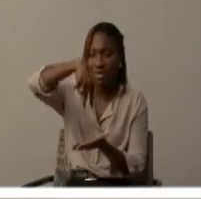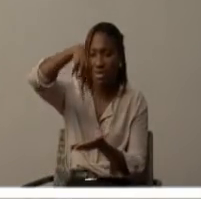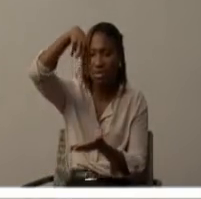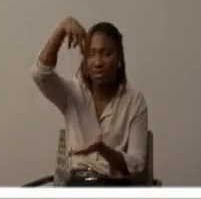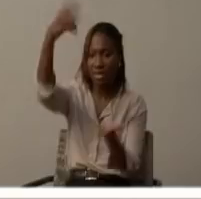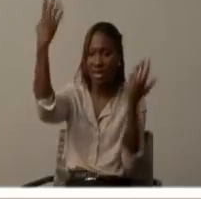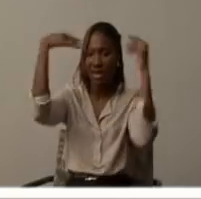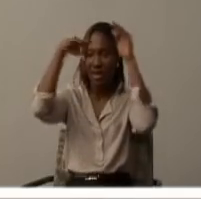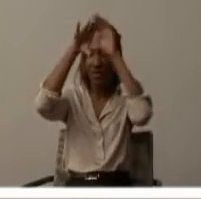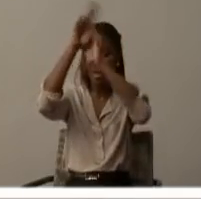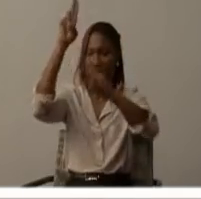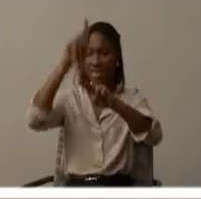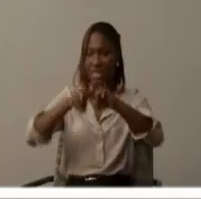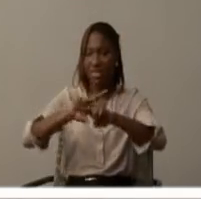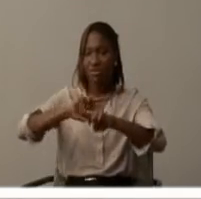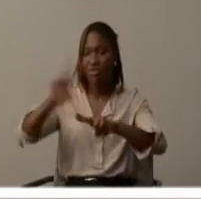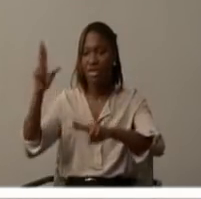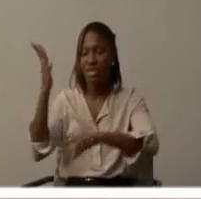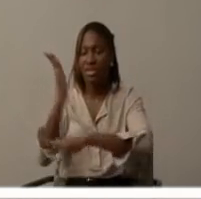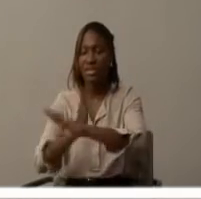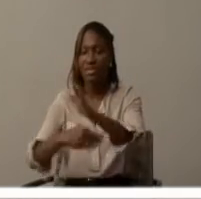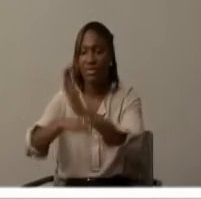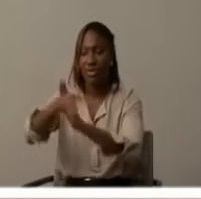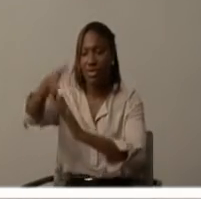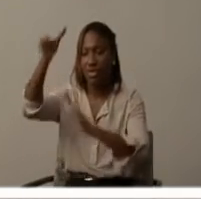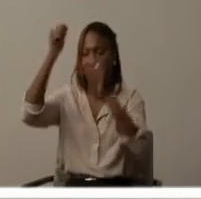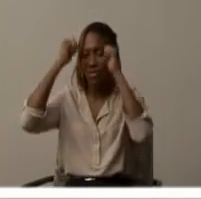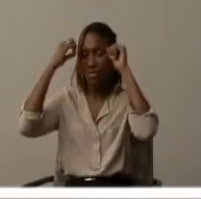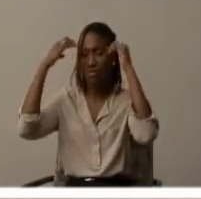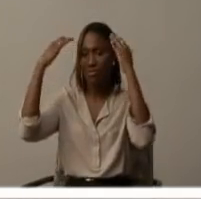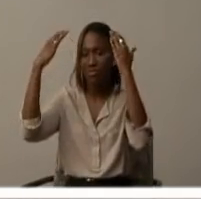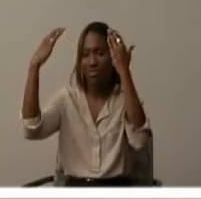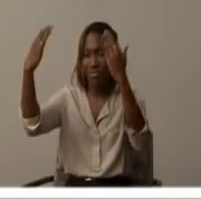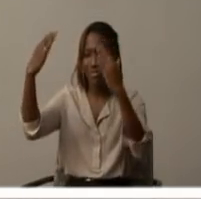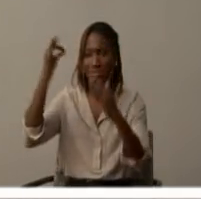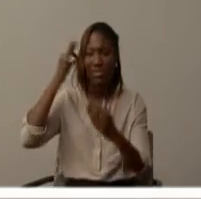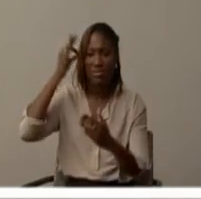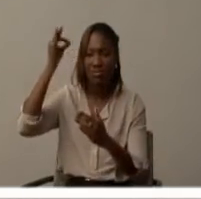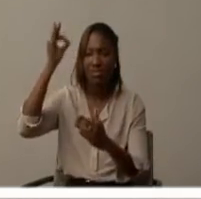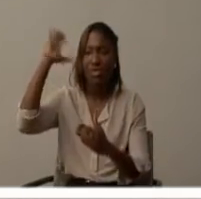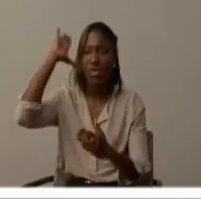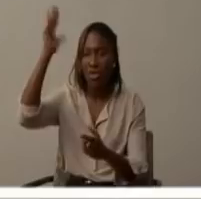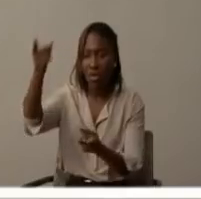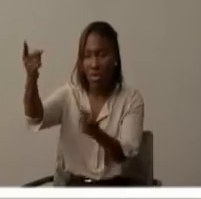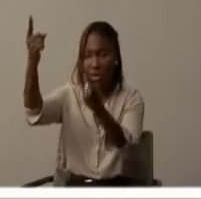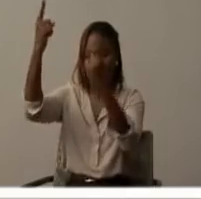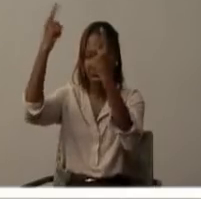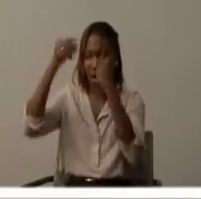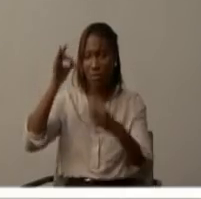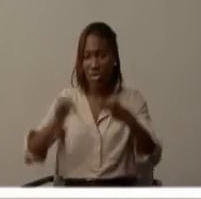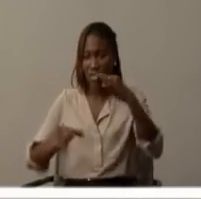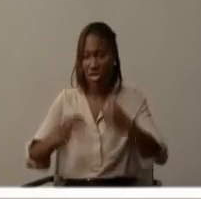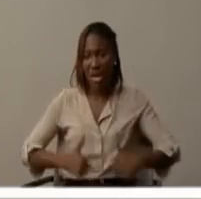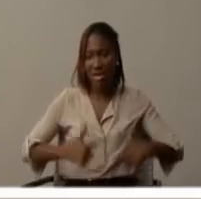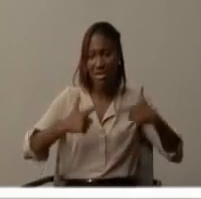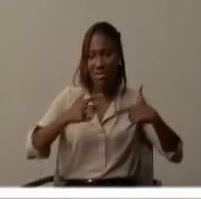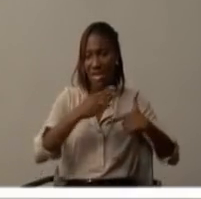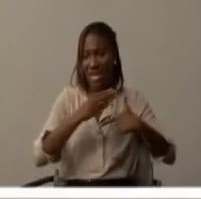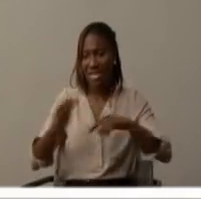into heaven and is seated at the right hand of God the Father Almighty. From thence he shall come to judge the living and the